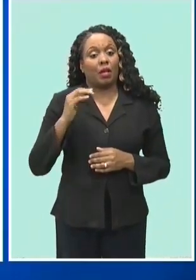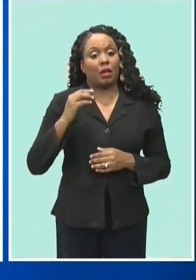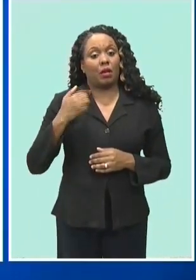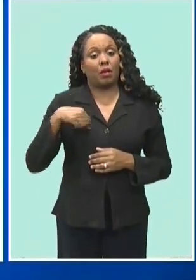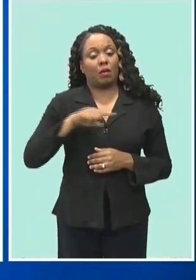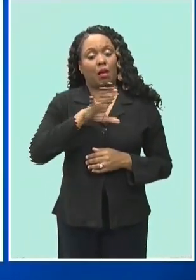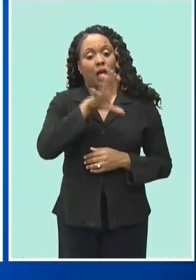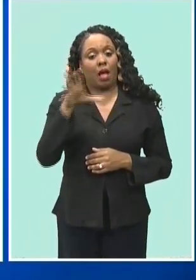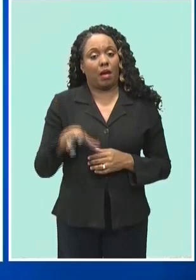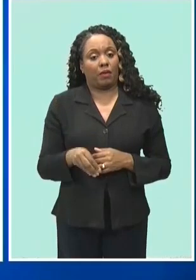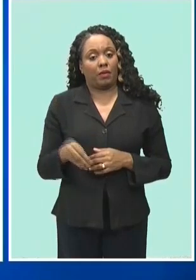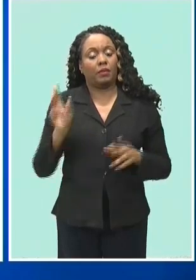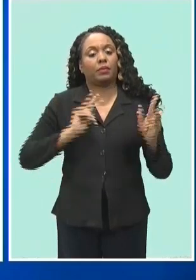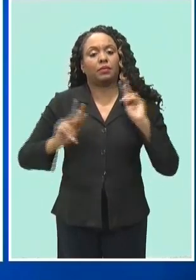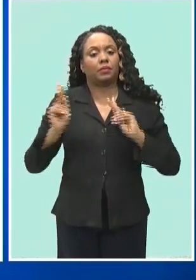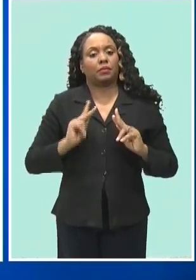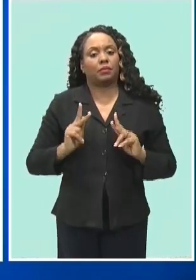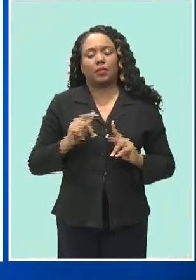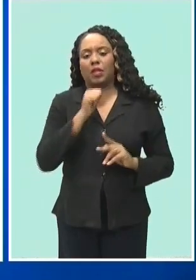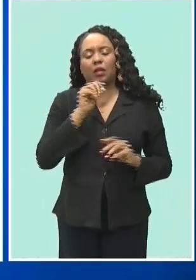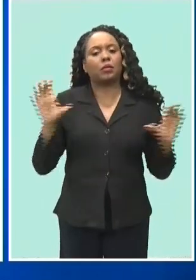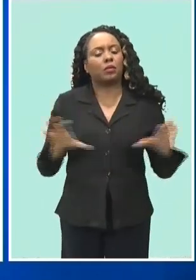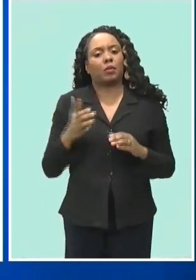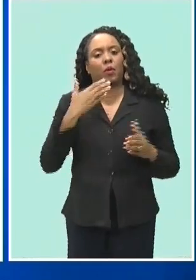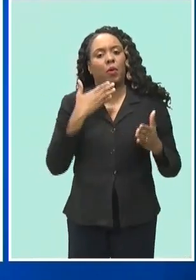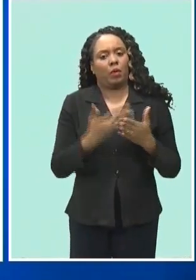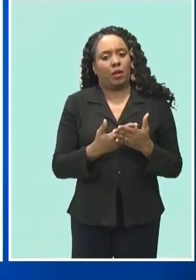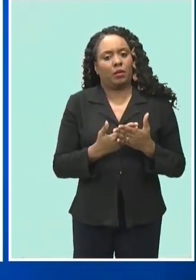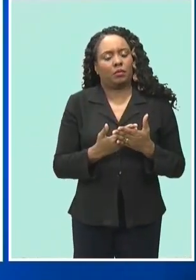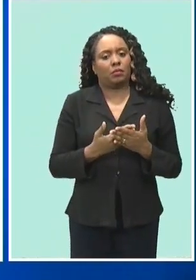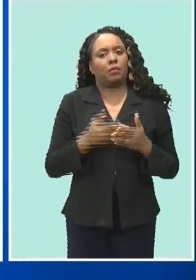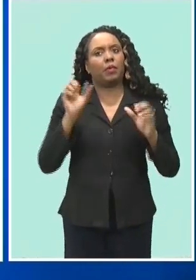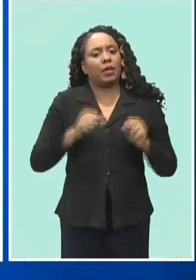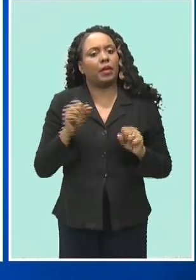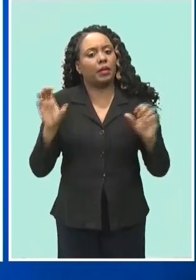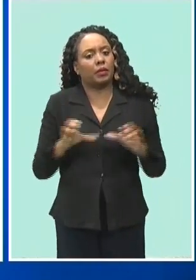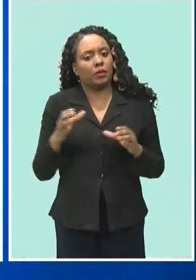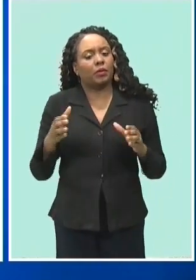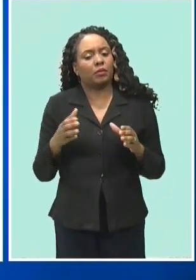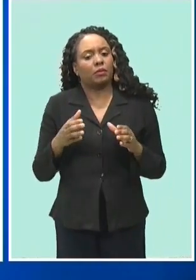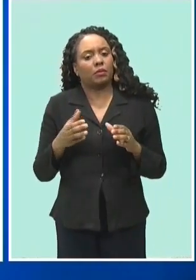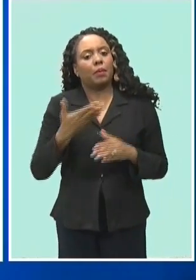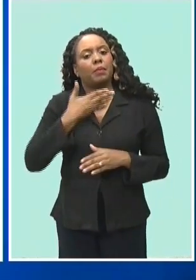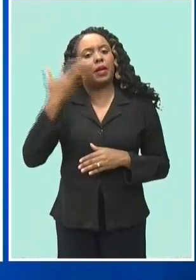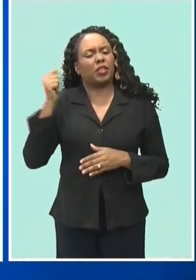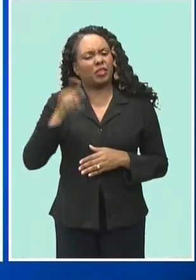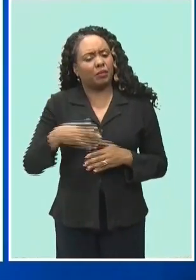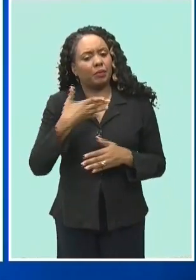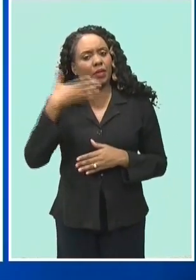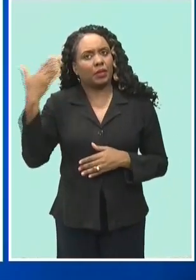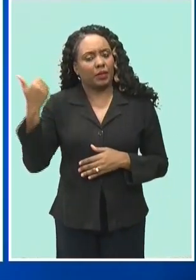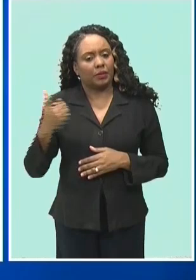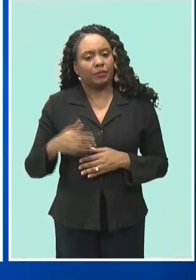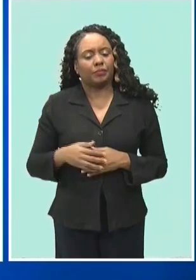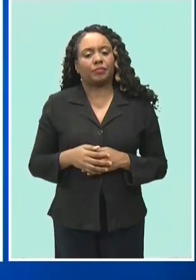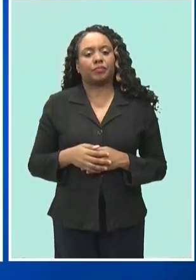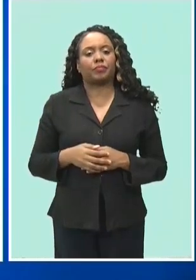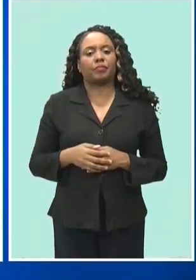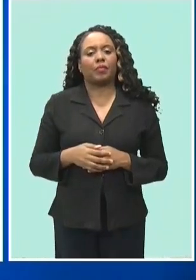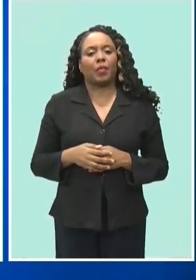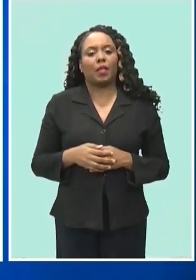not doing as well as we expected or as well as we might. It was this statement by Prime Minister Dr. Keith